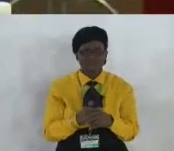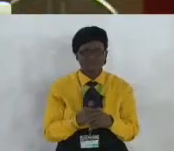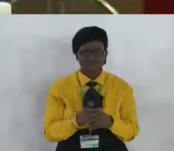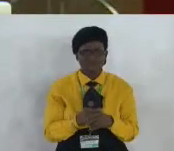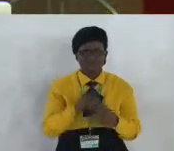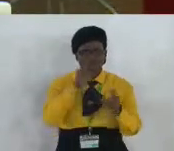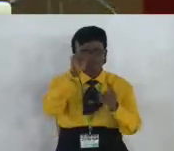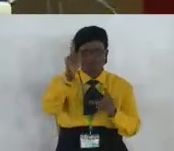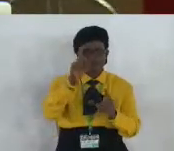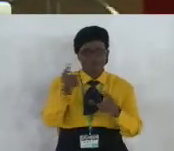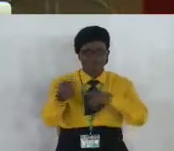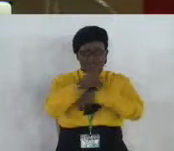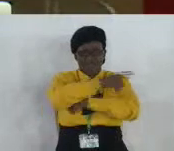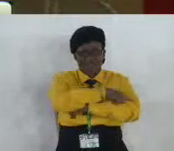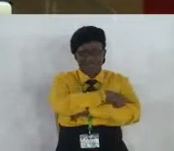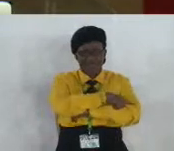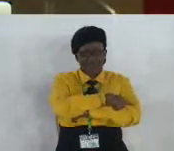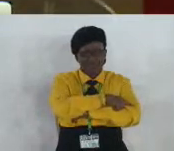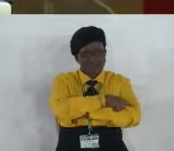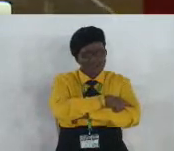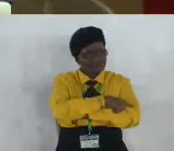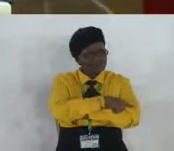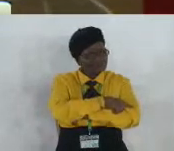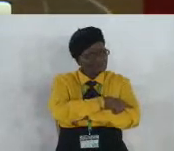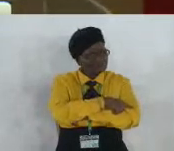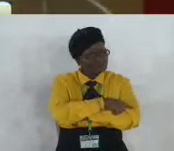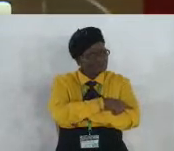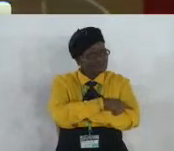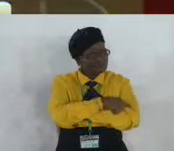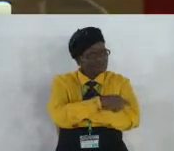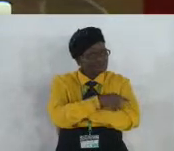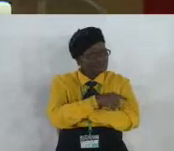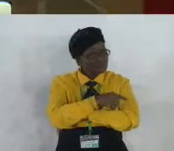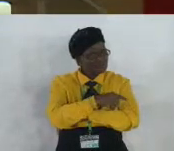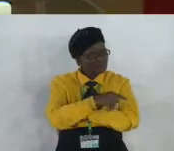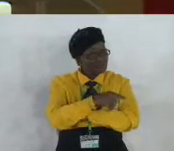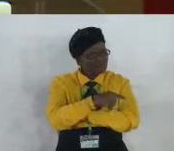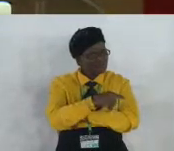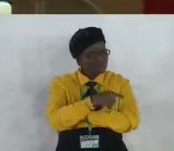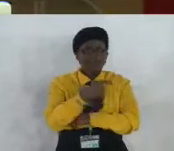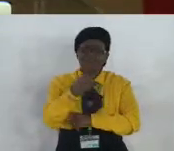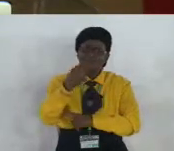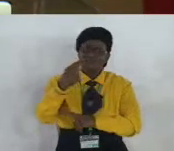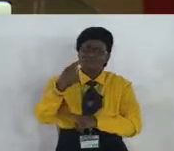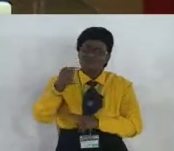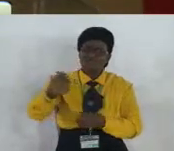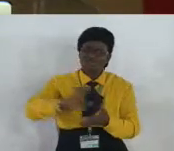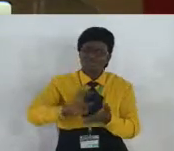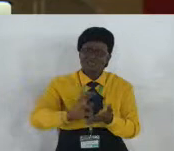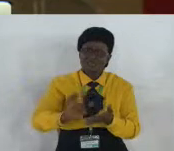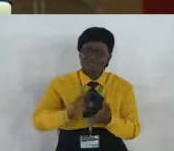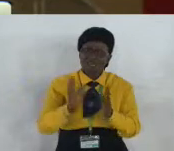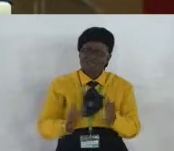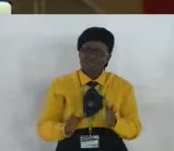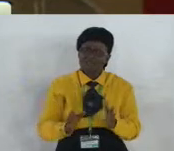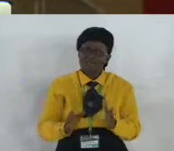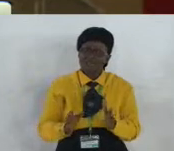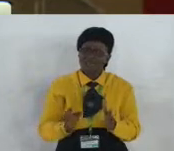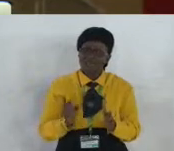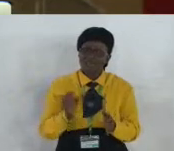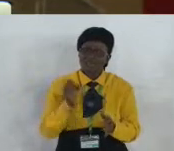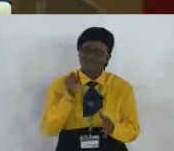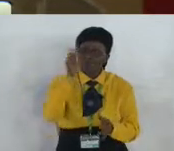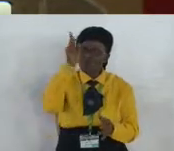One day, the left hand and the right hand and the left hand woke up and heard the